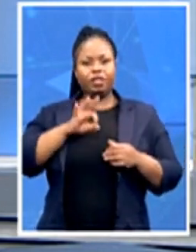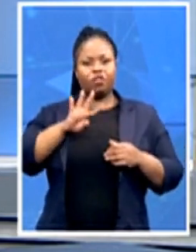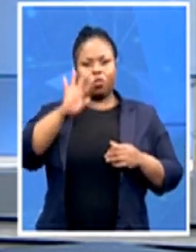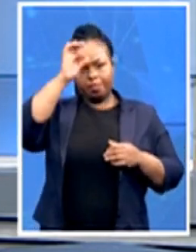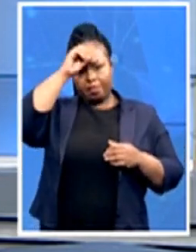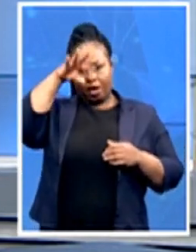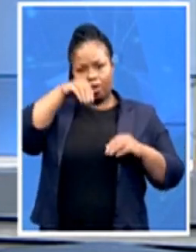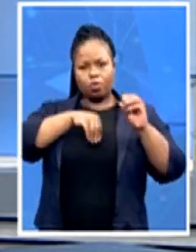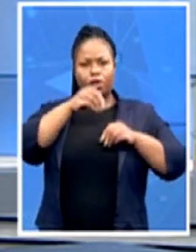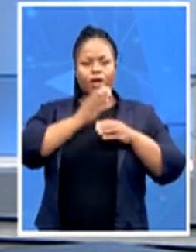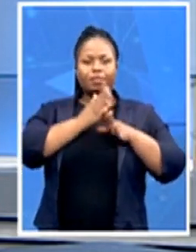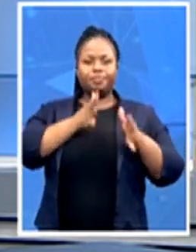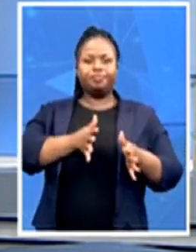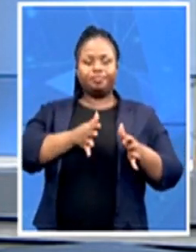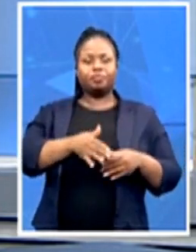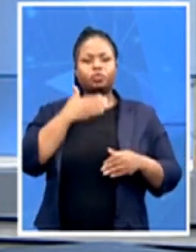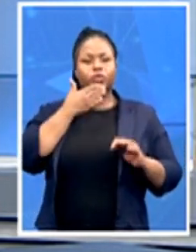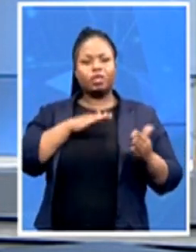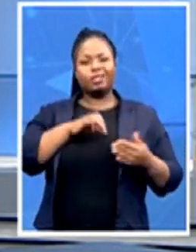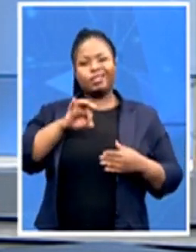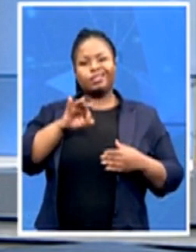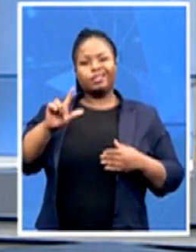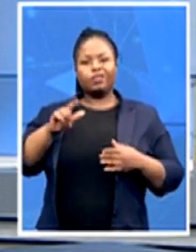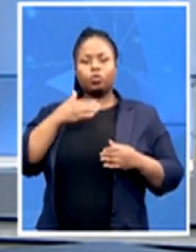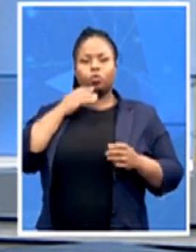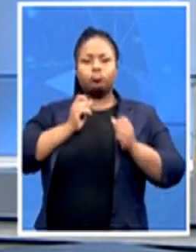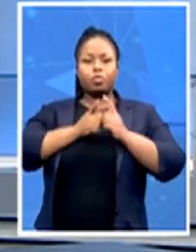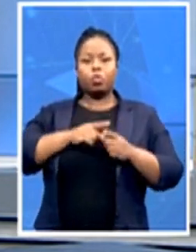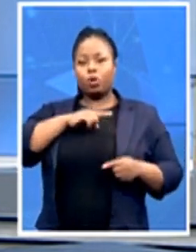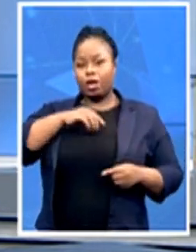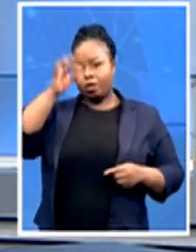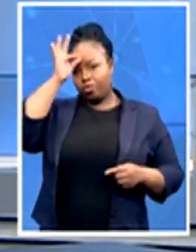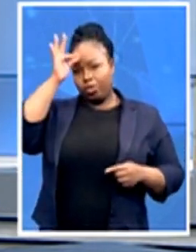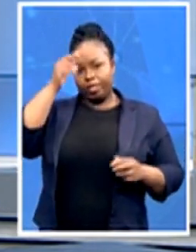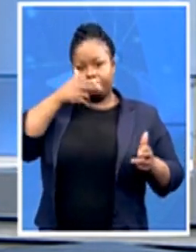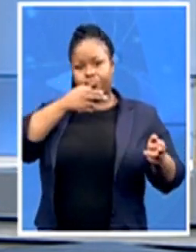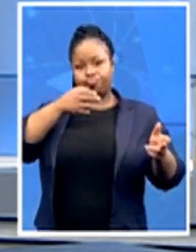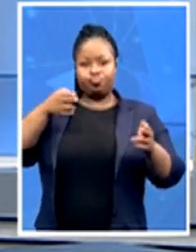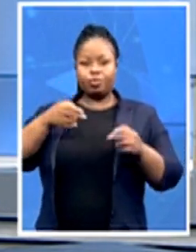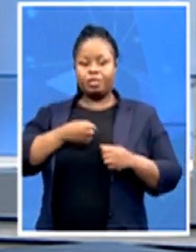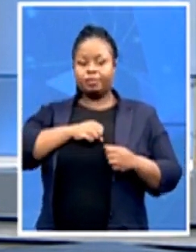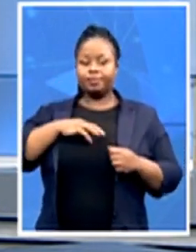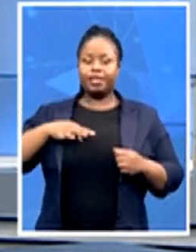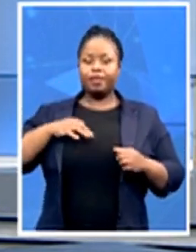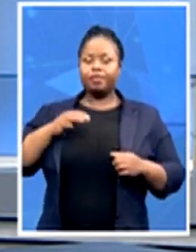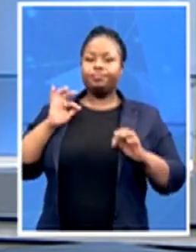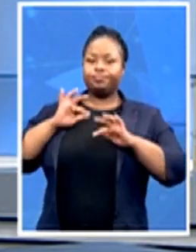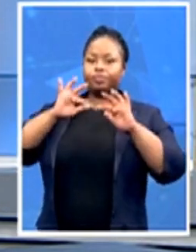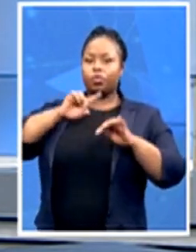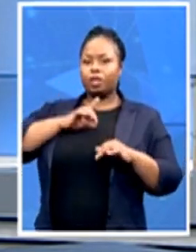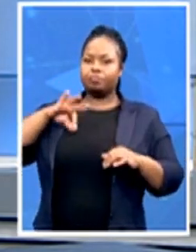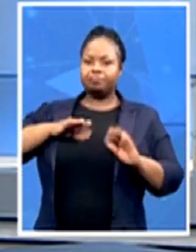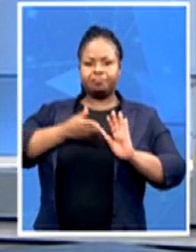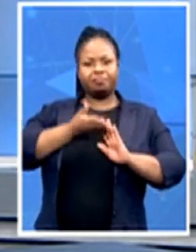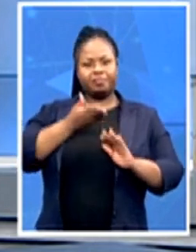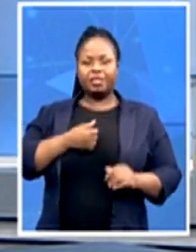hands of the South African Police Service while protesting for better wages. The widows of the Marikana Massacre are still facing many challenges